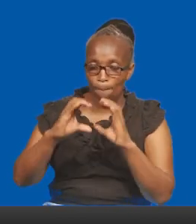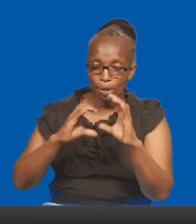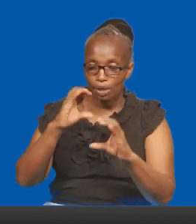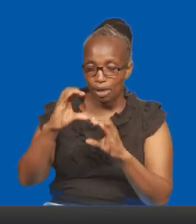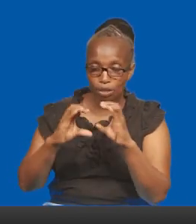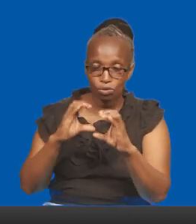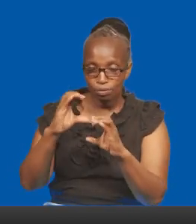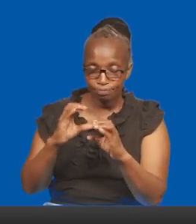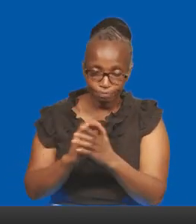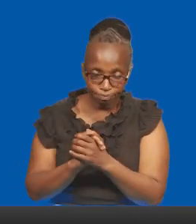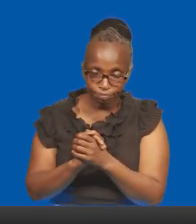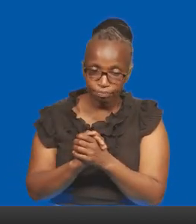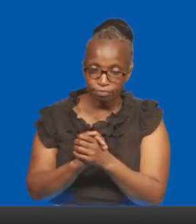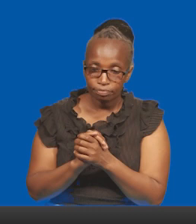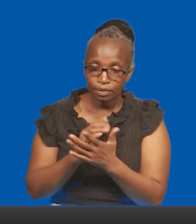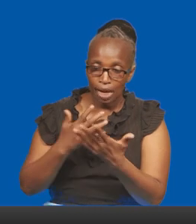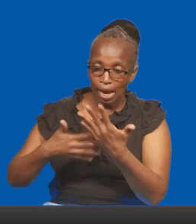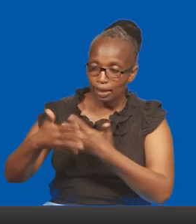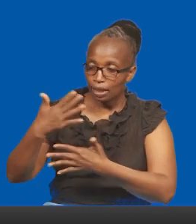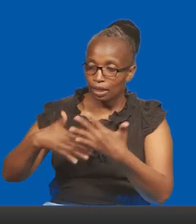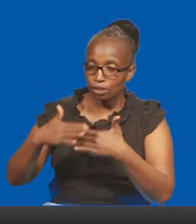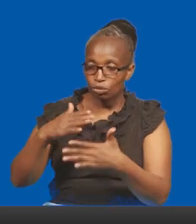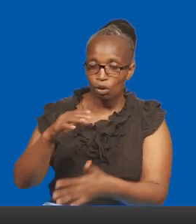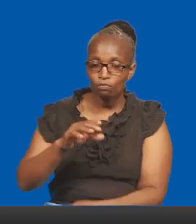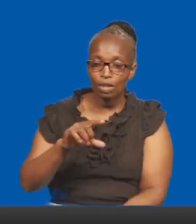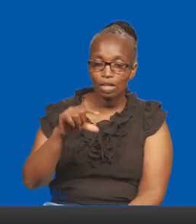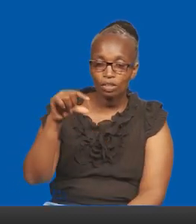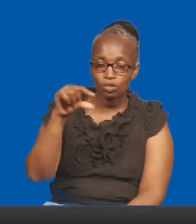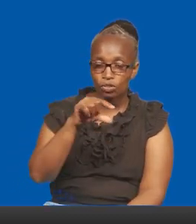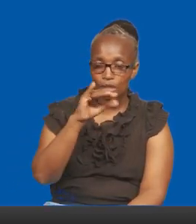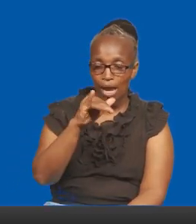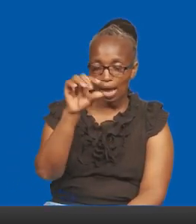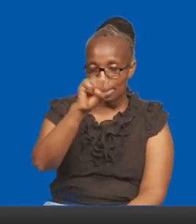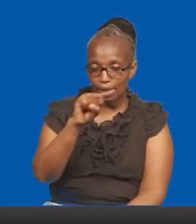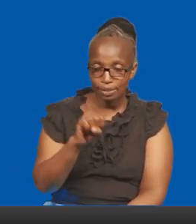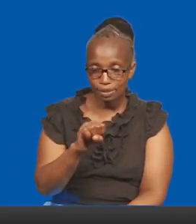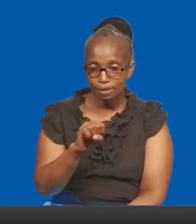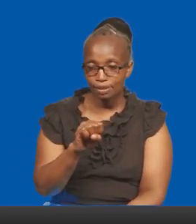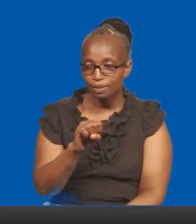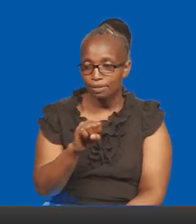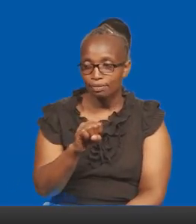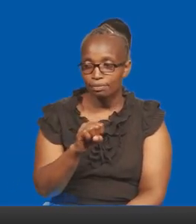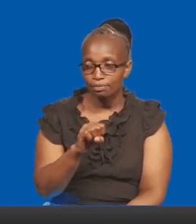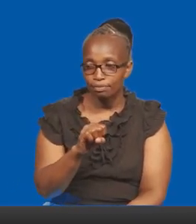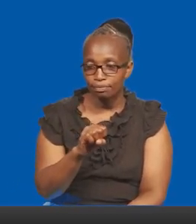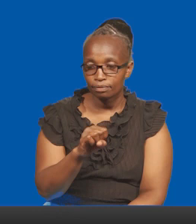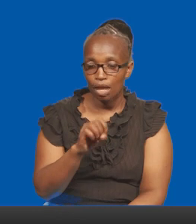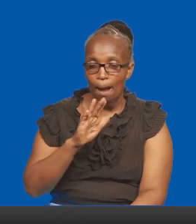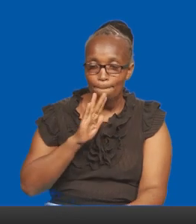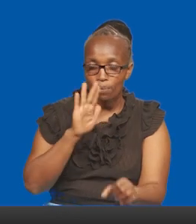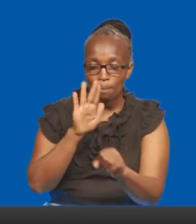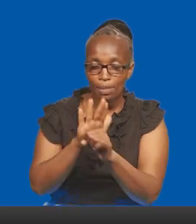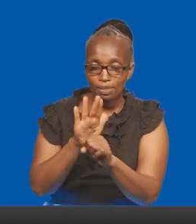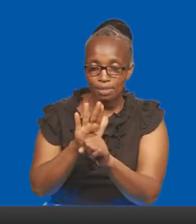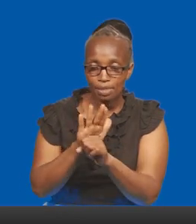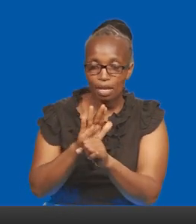improved communication and environmental impact monitoring, the integration of GIS into our technical